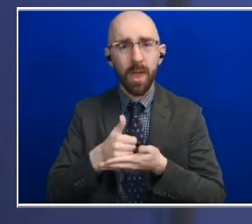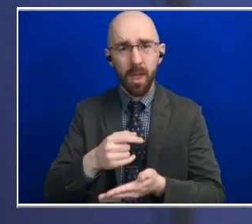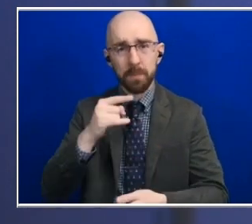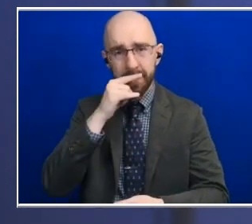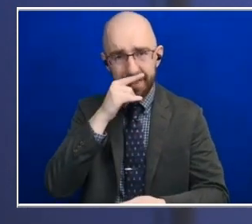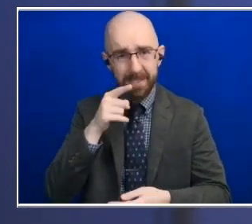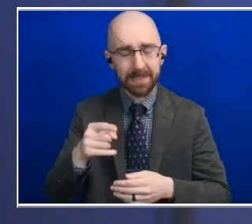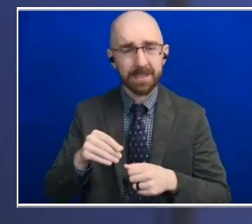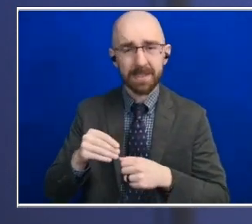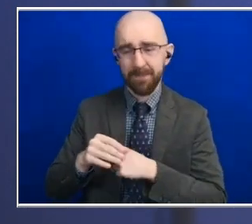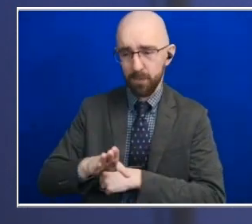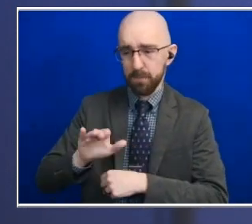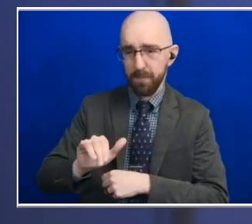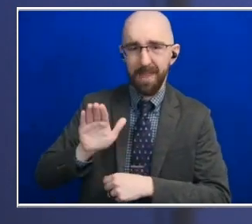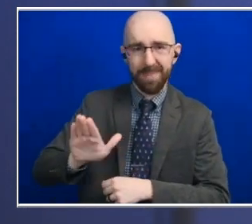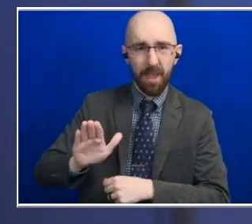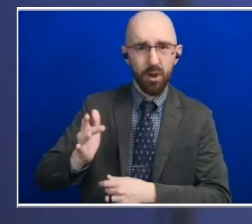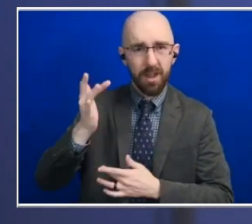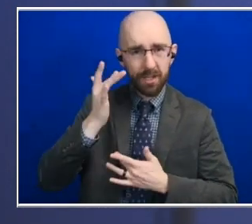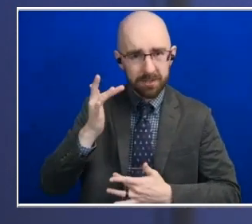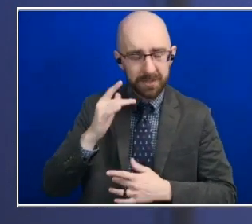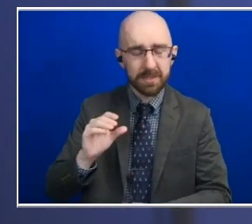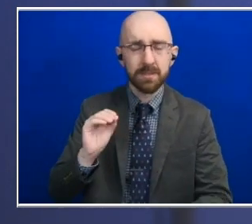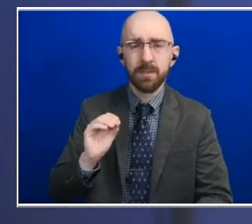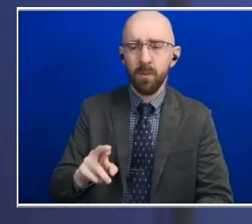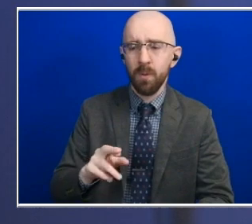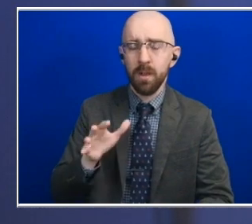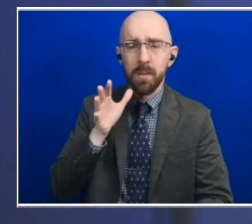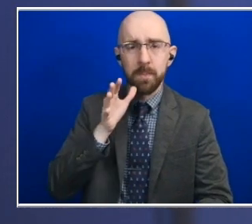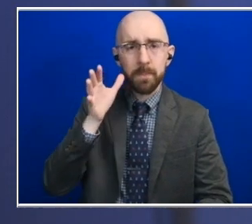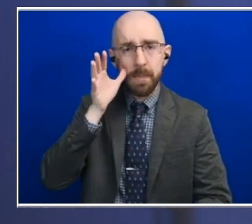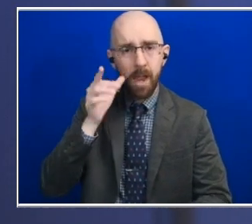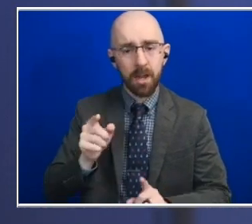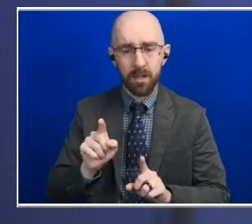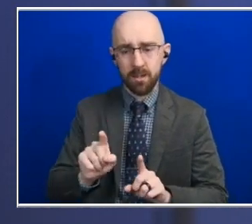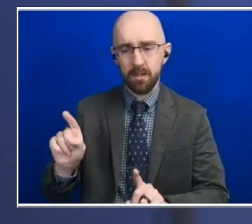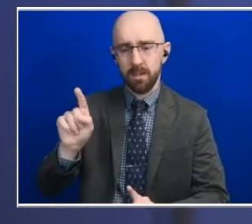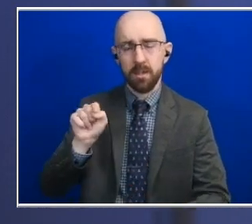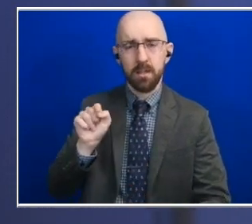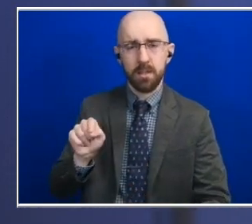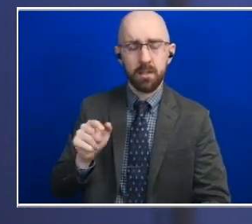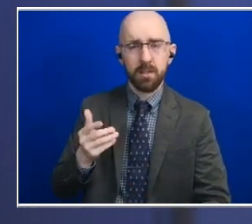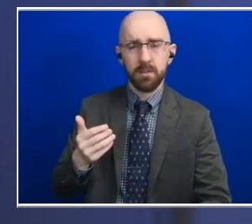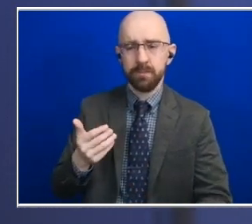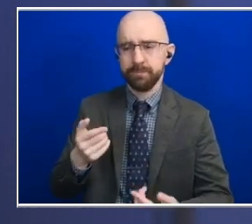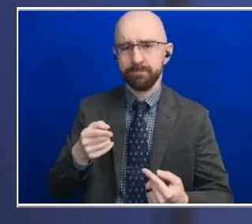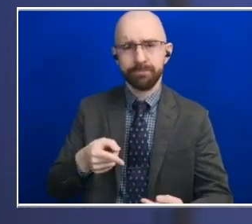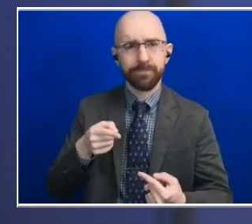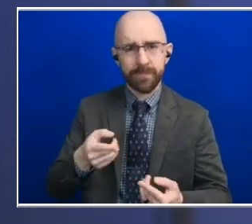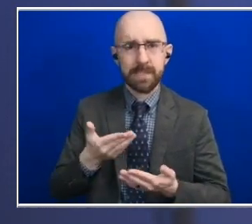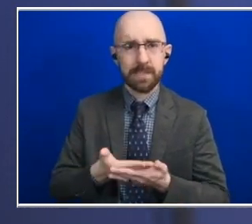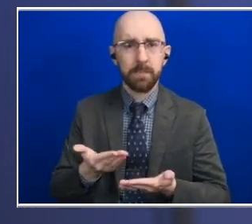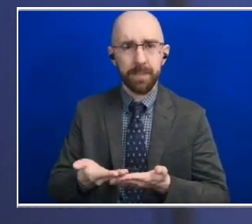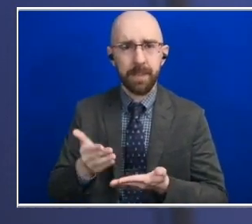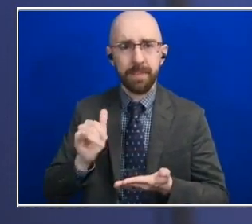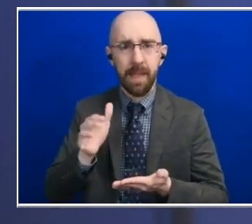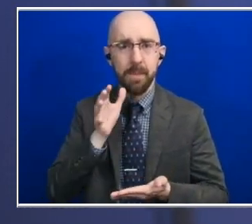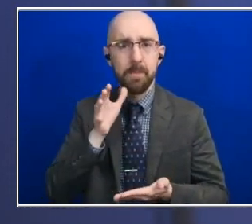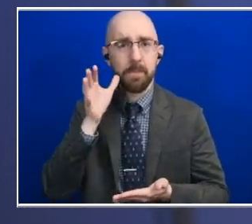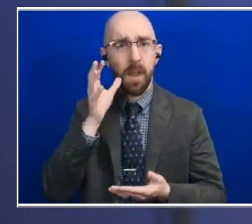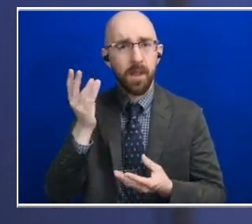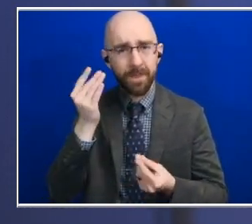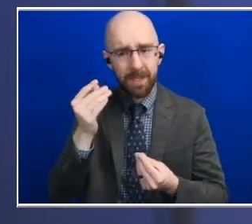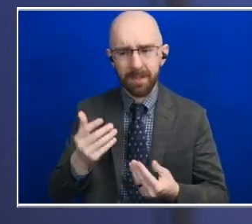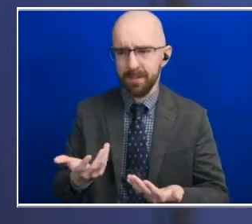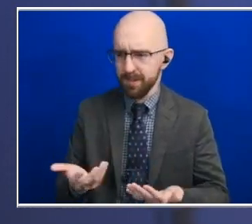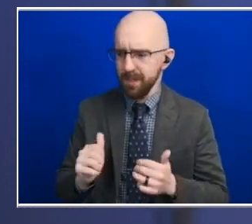illness, or if their parent is battling something that the parents are thinking, oh my gosh, how do we tell our